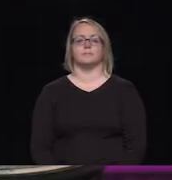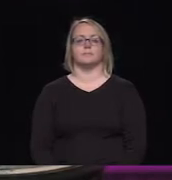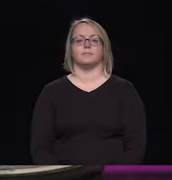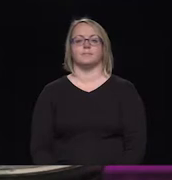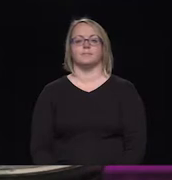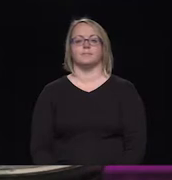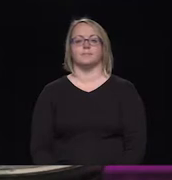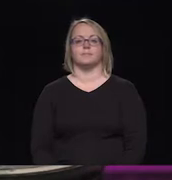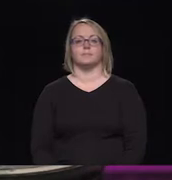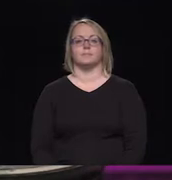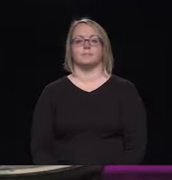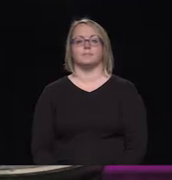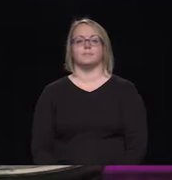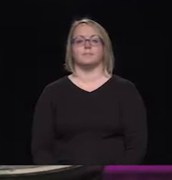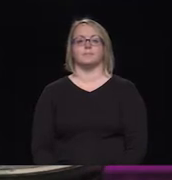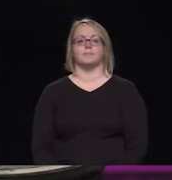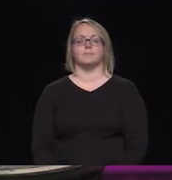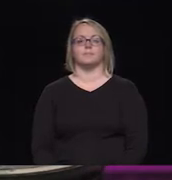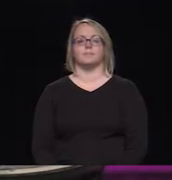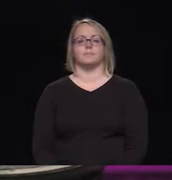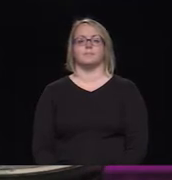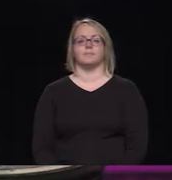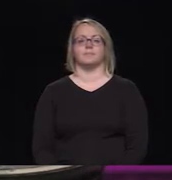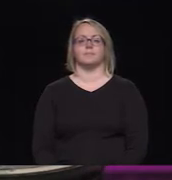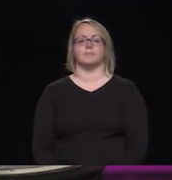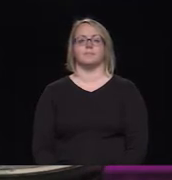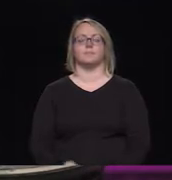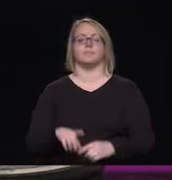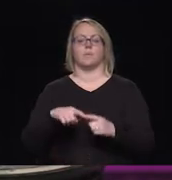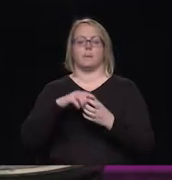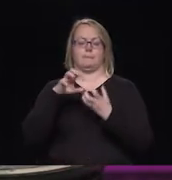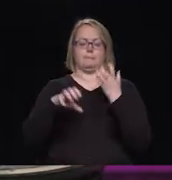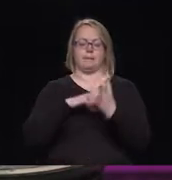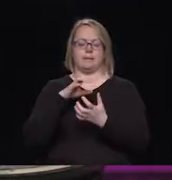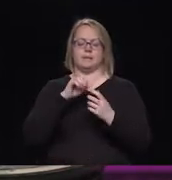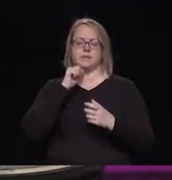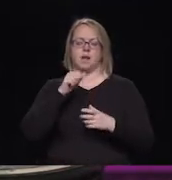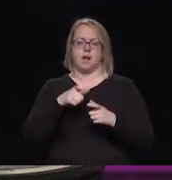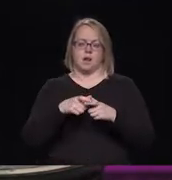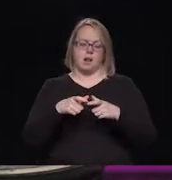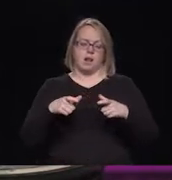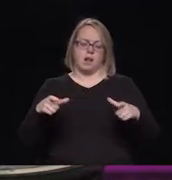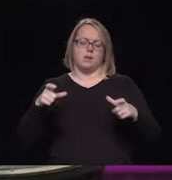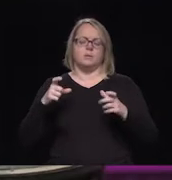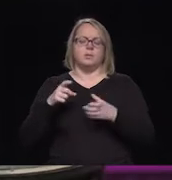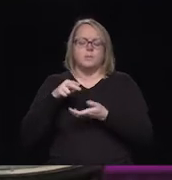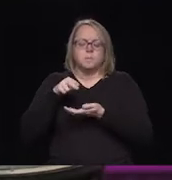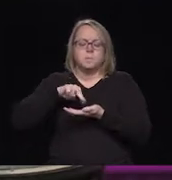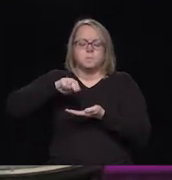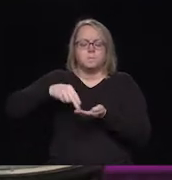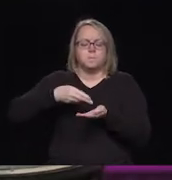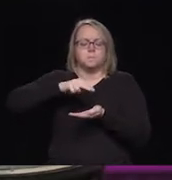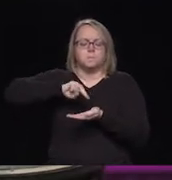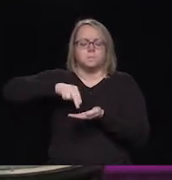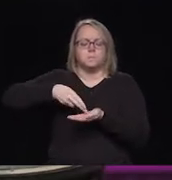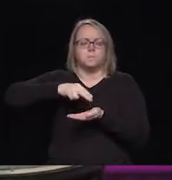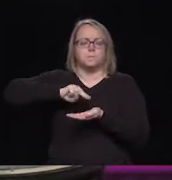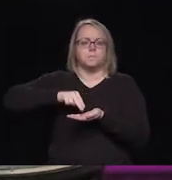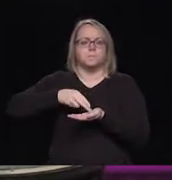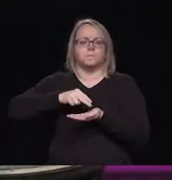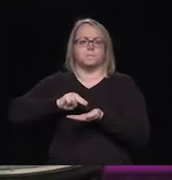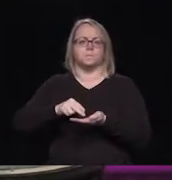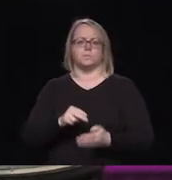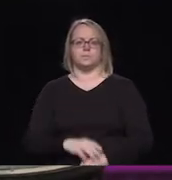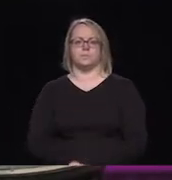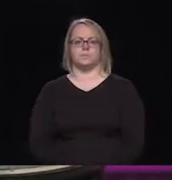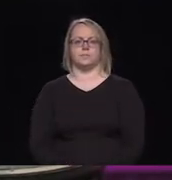If it looks like a medium blue, add more white to it. Now, as you notice, when I'm mixing colors, I'm